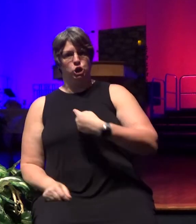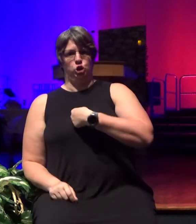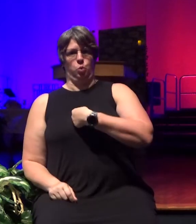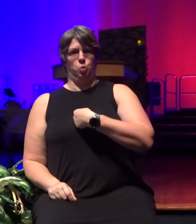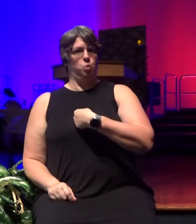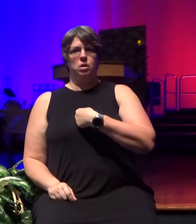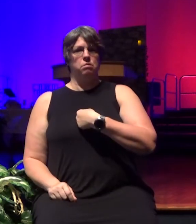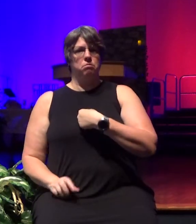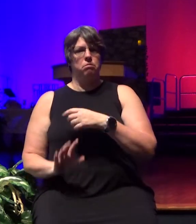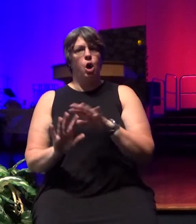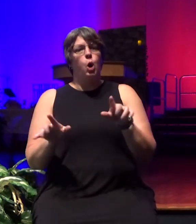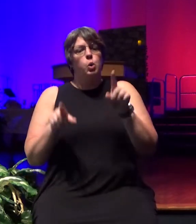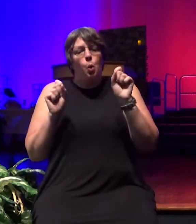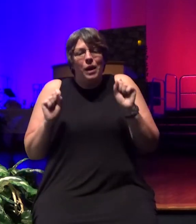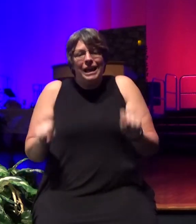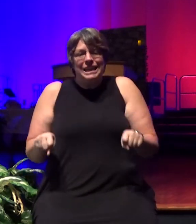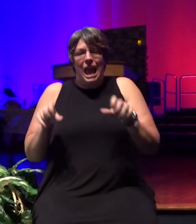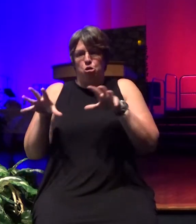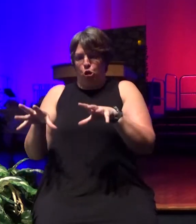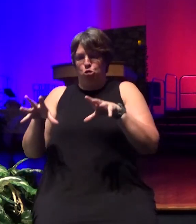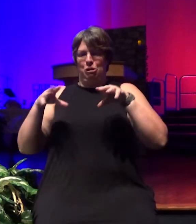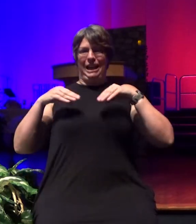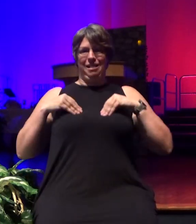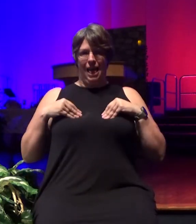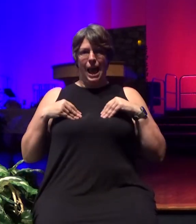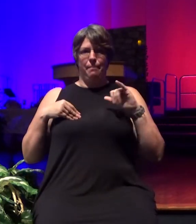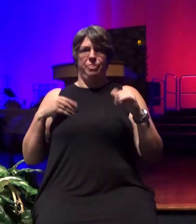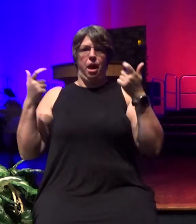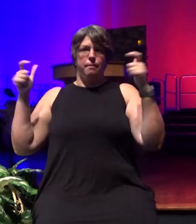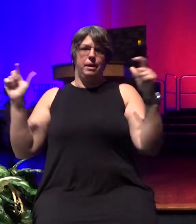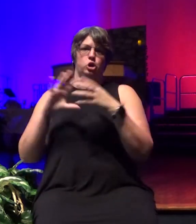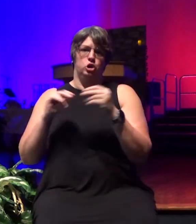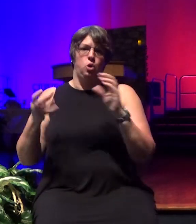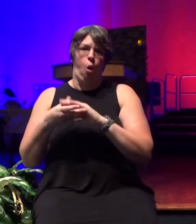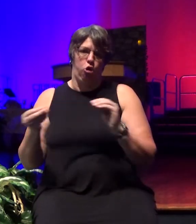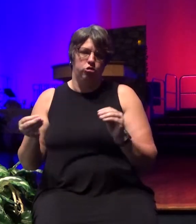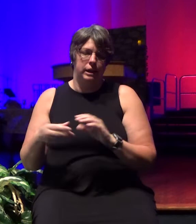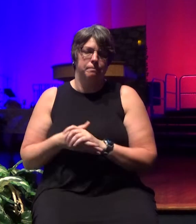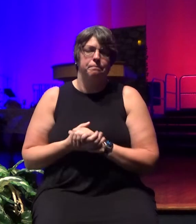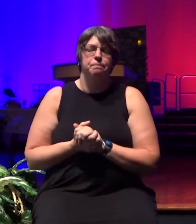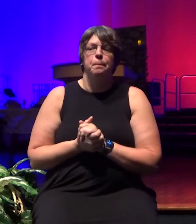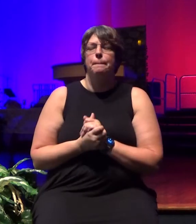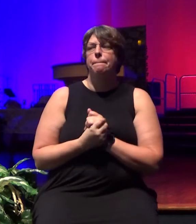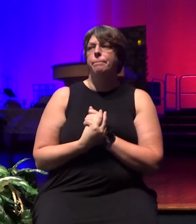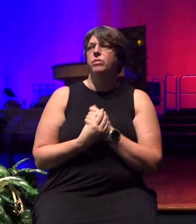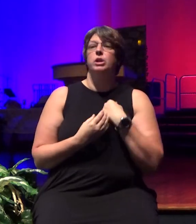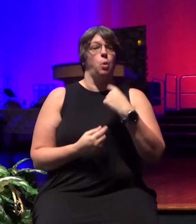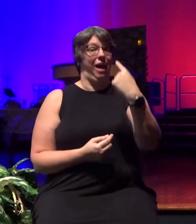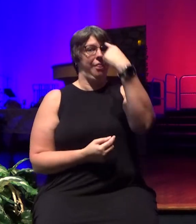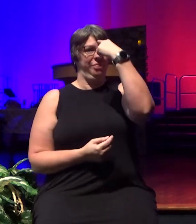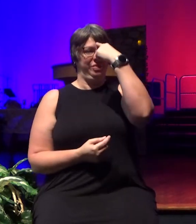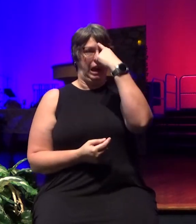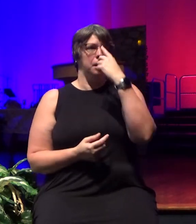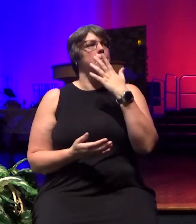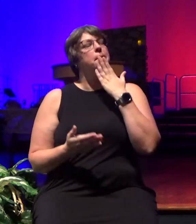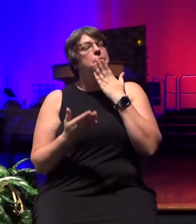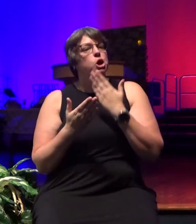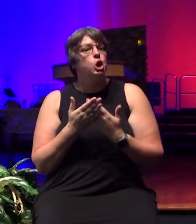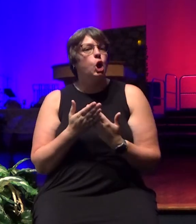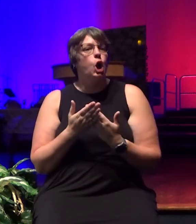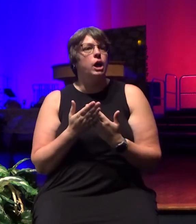and soar. I think it'd be also good in this whole area of our consciousness to take a look at what I call